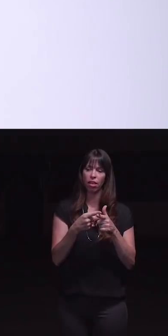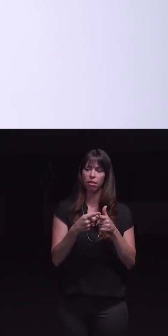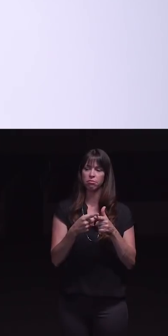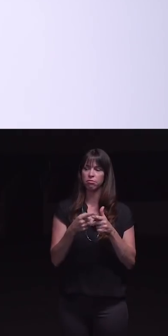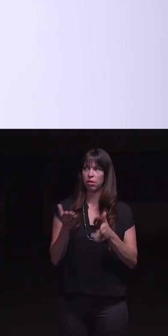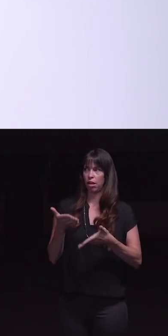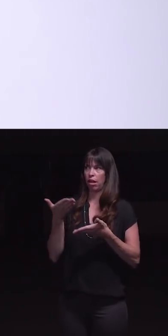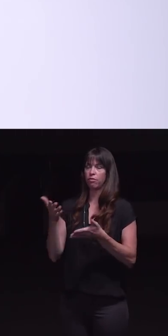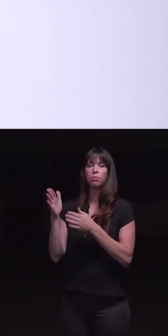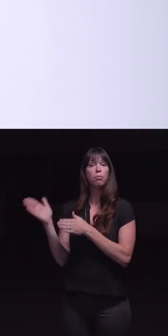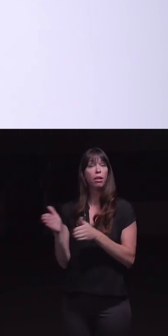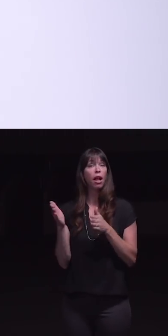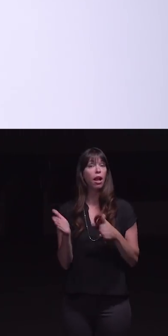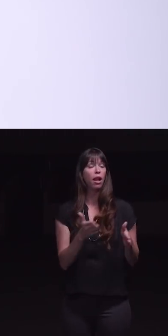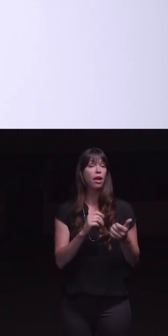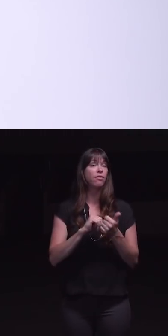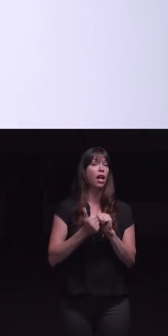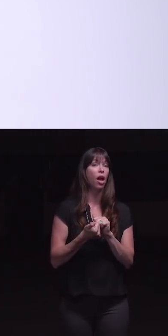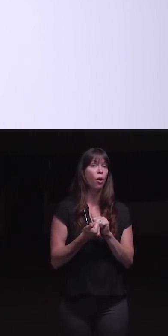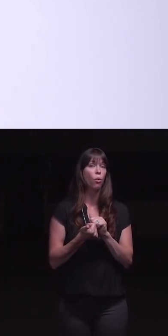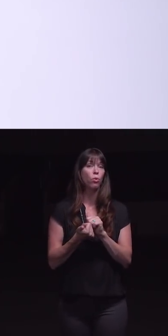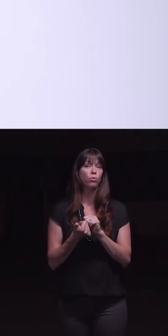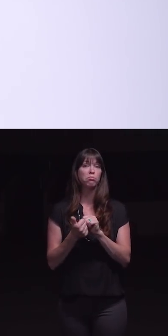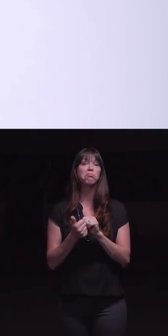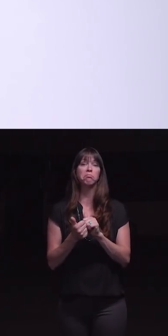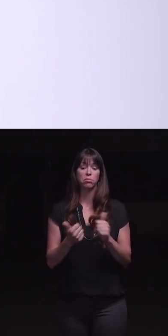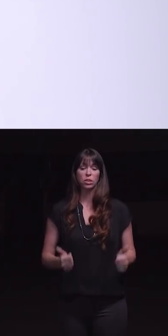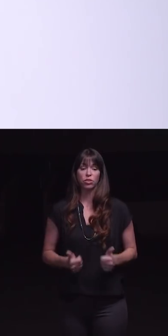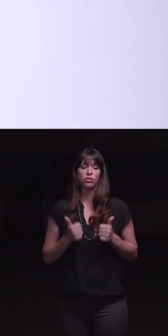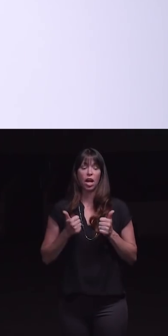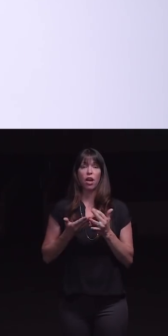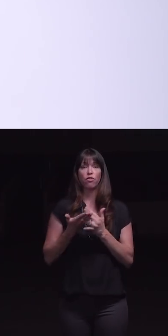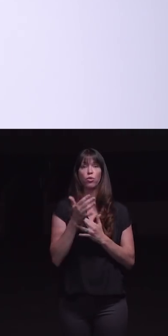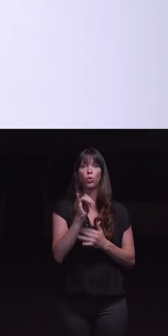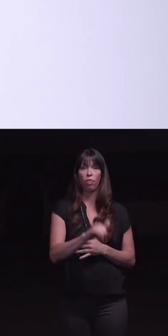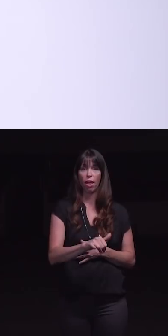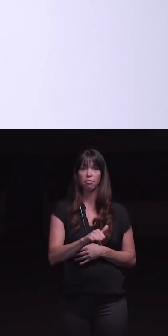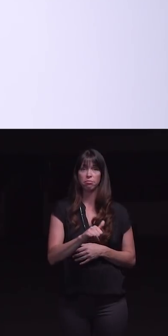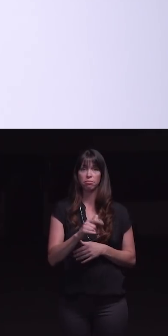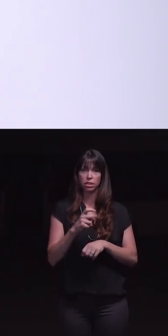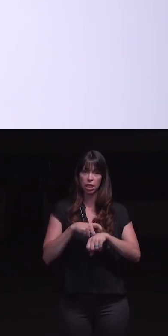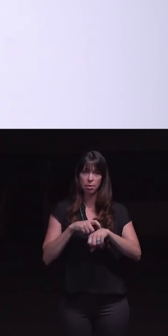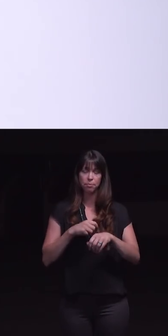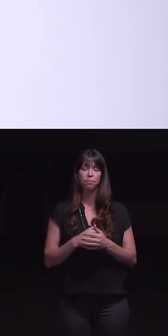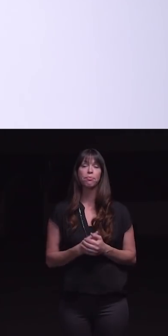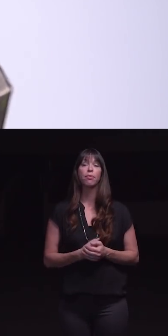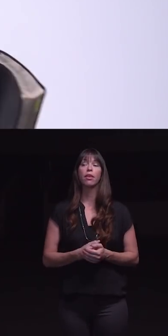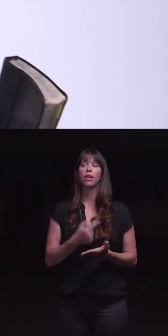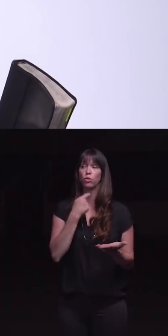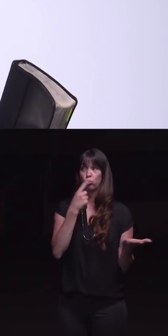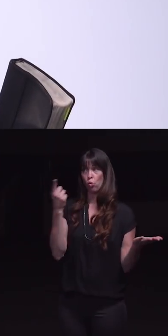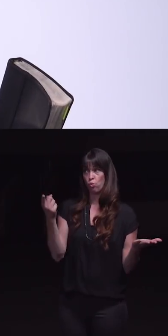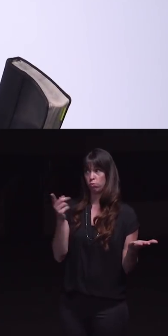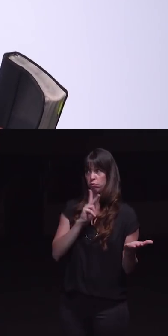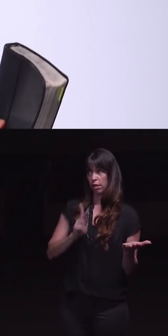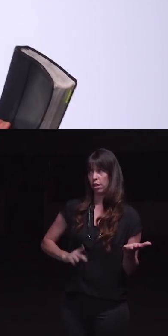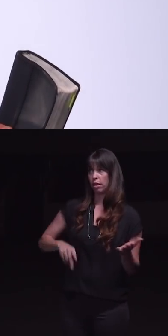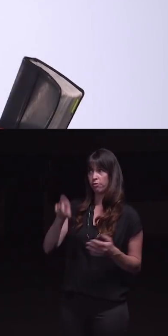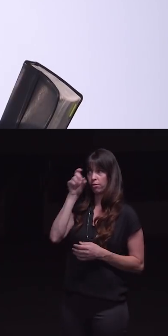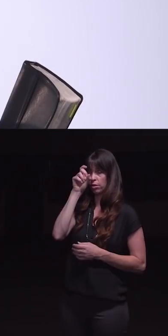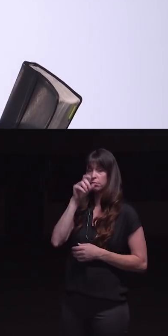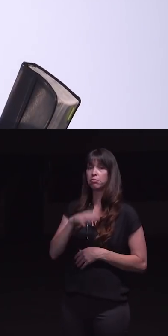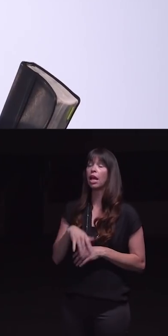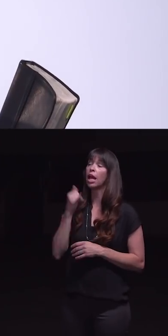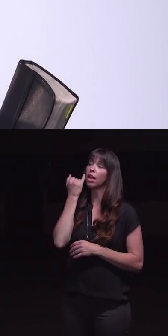a strategy for how to capitalize on the famine. He said, if you will put back a certain percentage of the